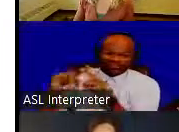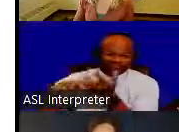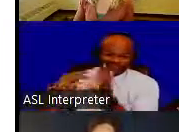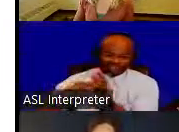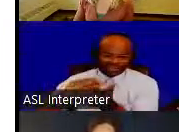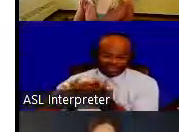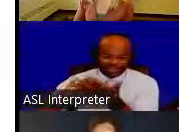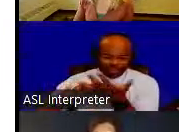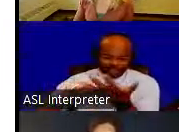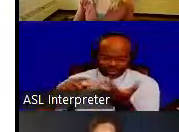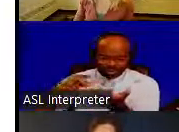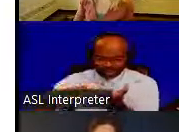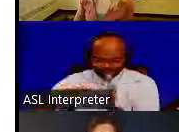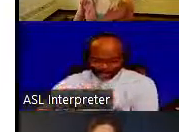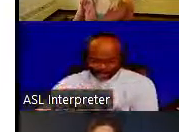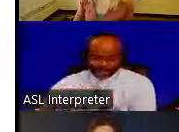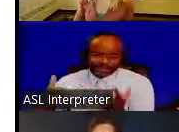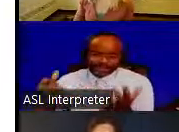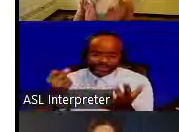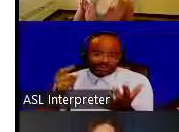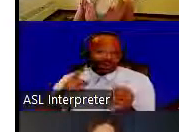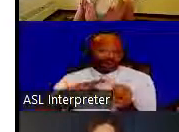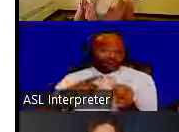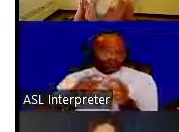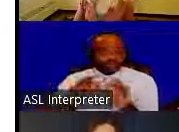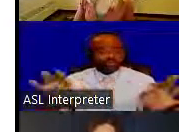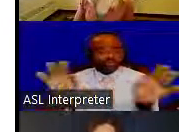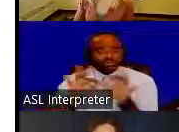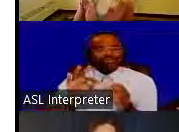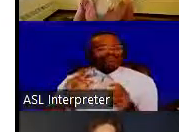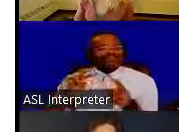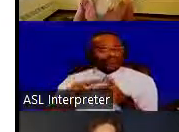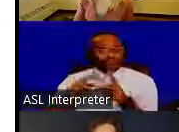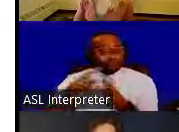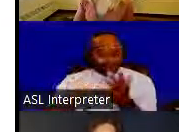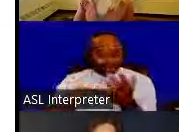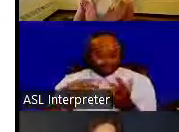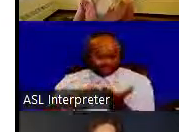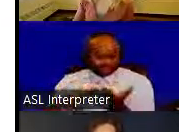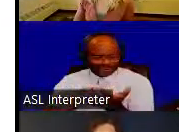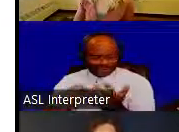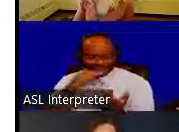So first I would say define that, and then